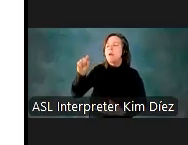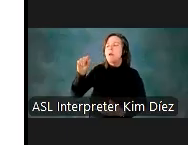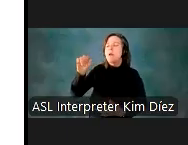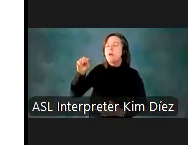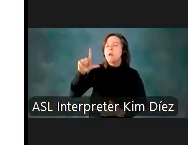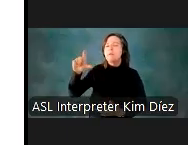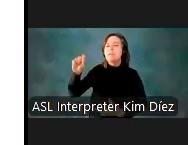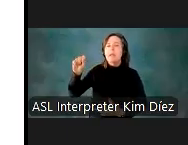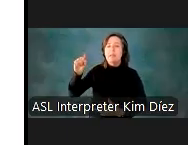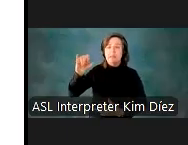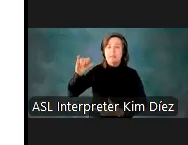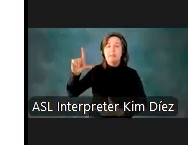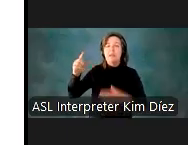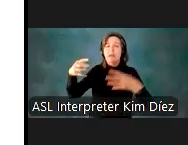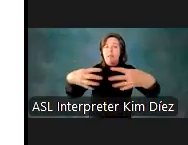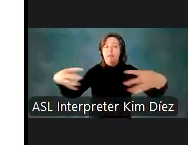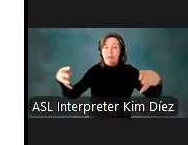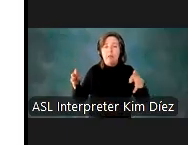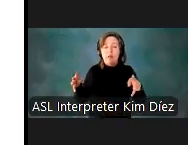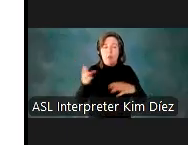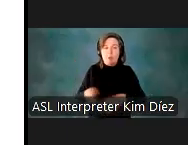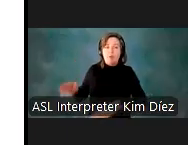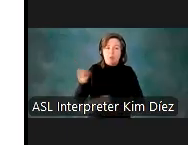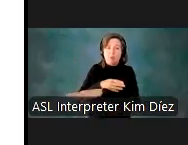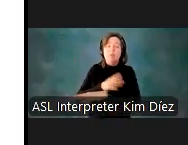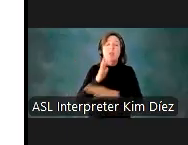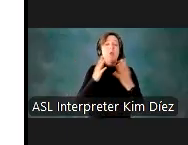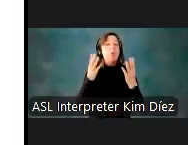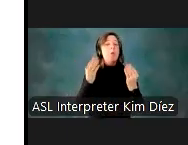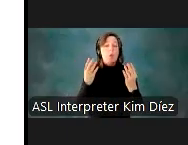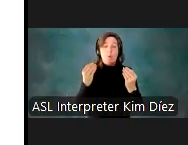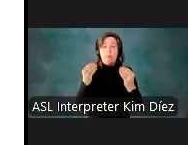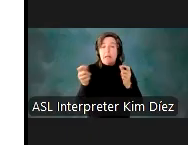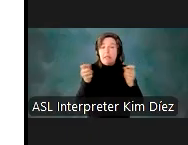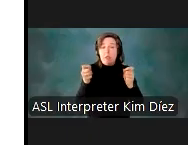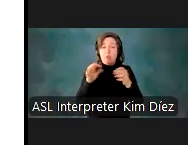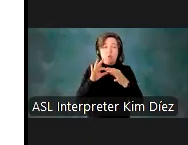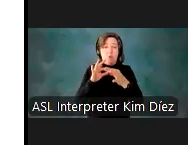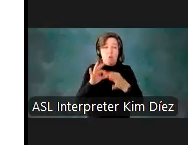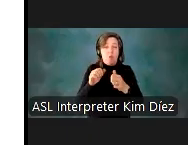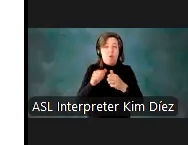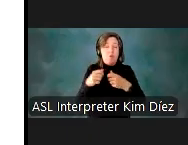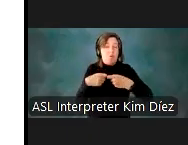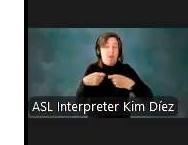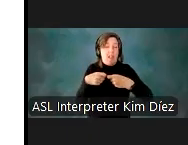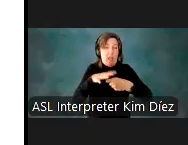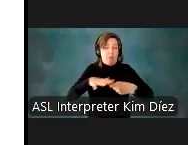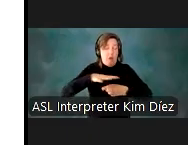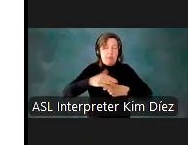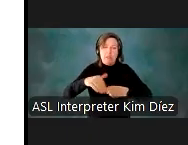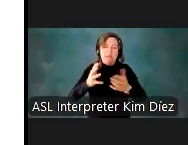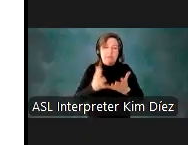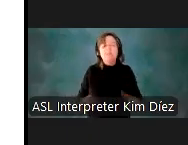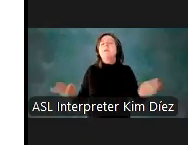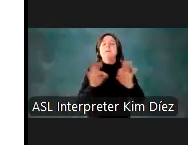Humidity control around the electronics is critical, and we were going to take a massive step